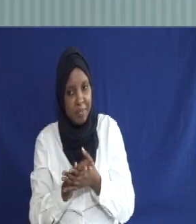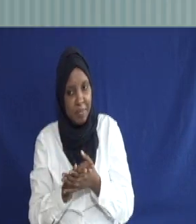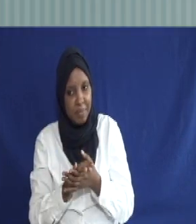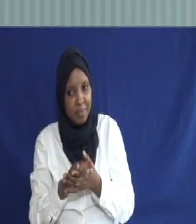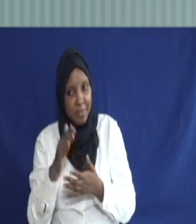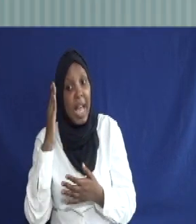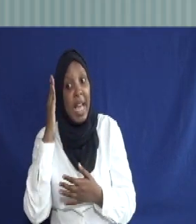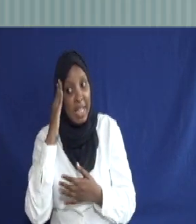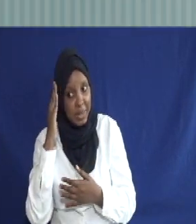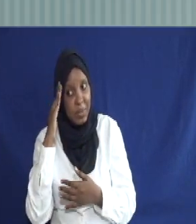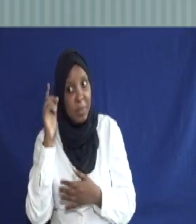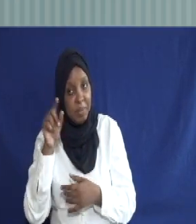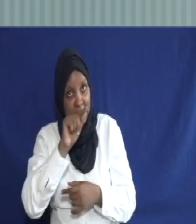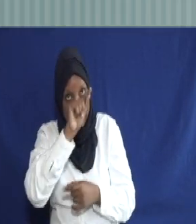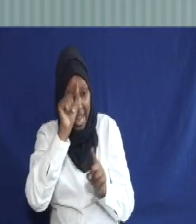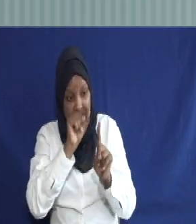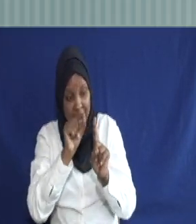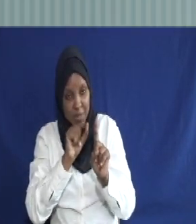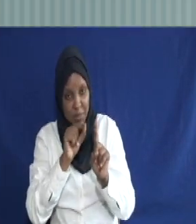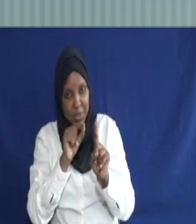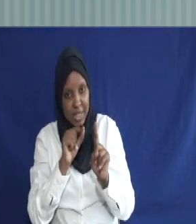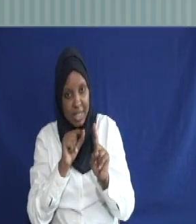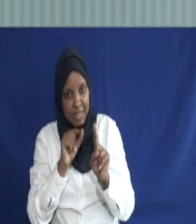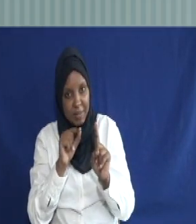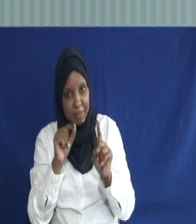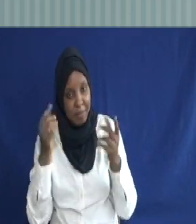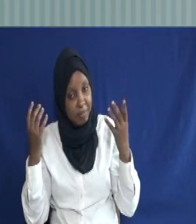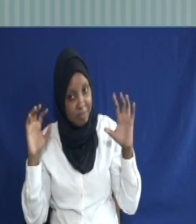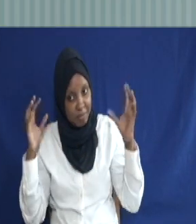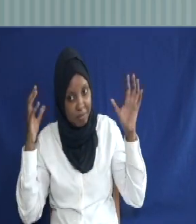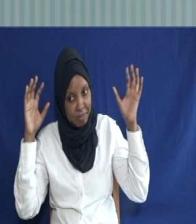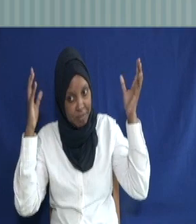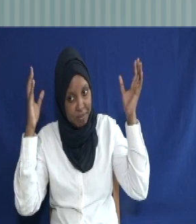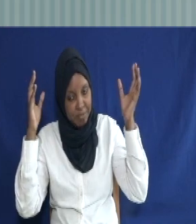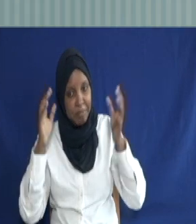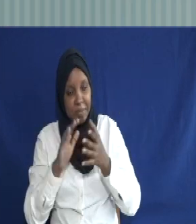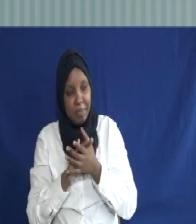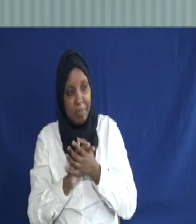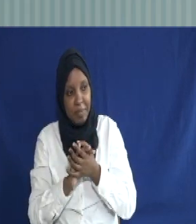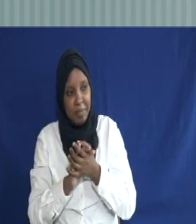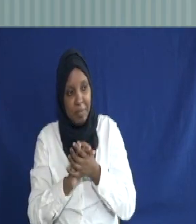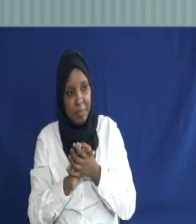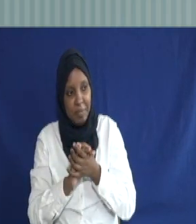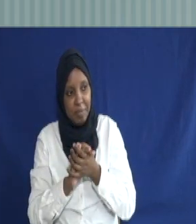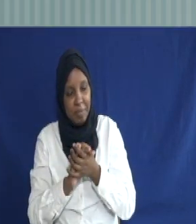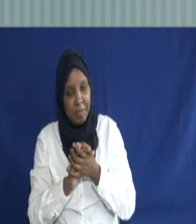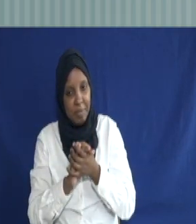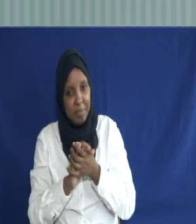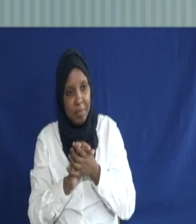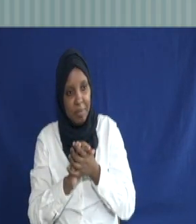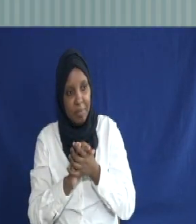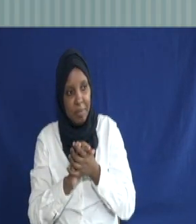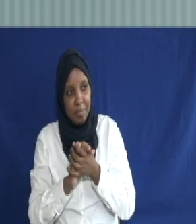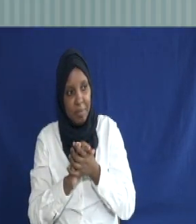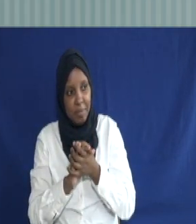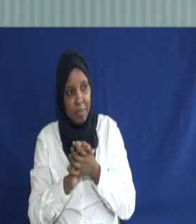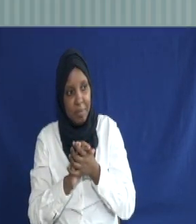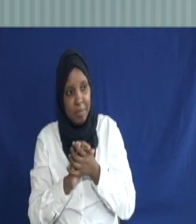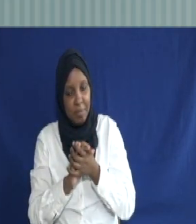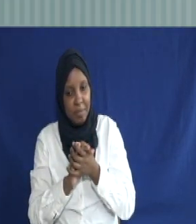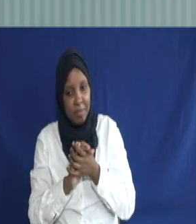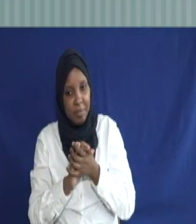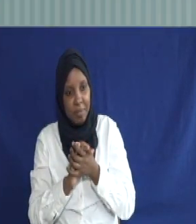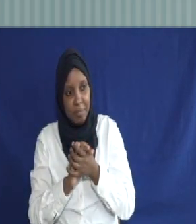know you are good in exponent. So we'll clap exponentially. Do you know exponent? What is 1